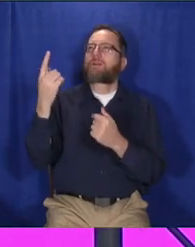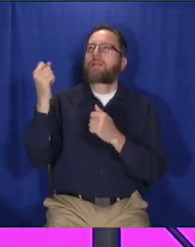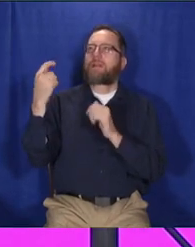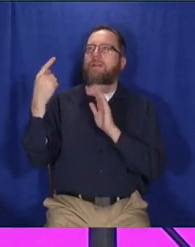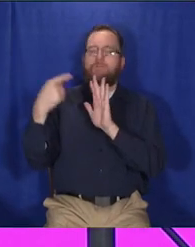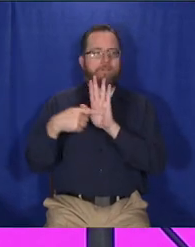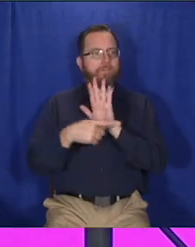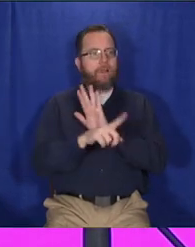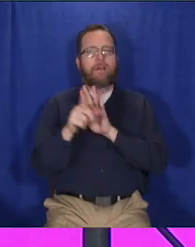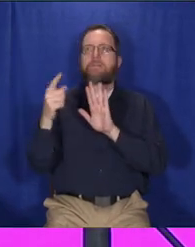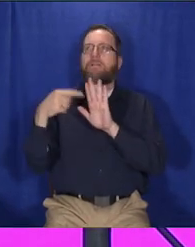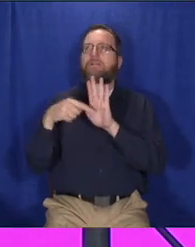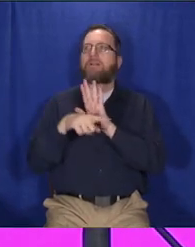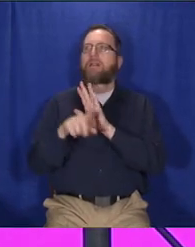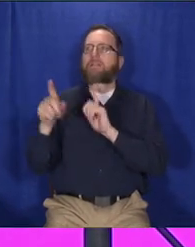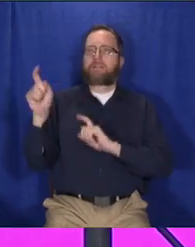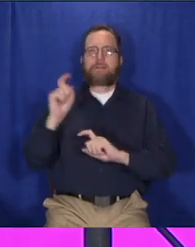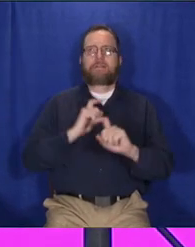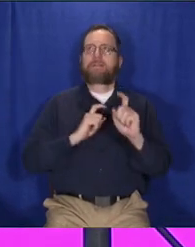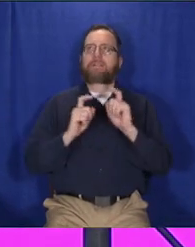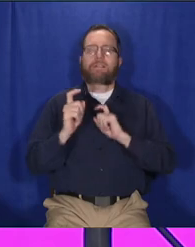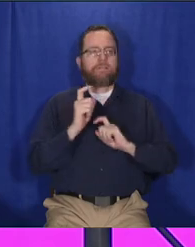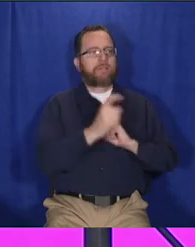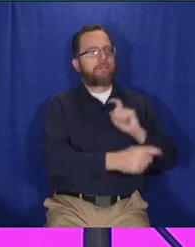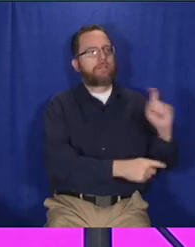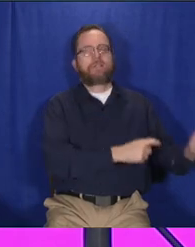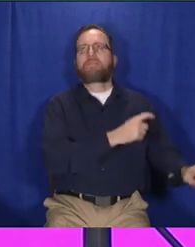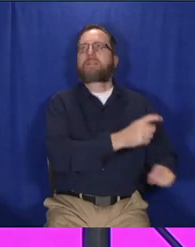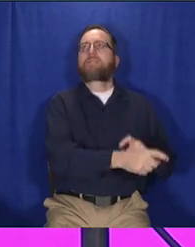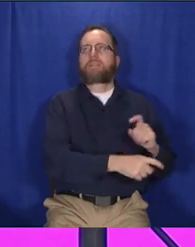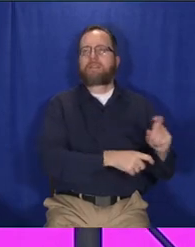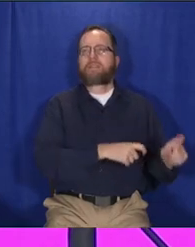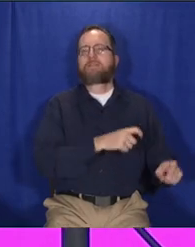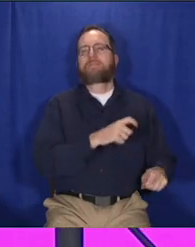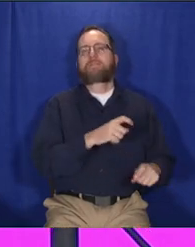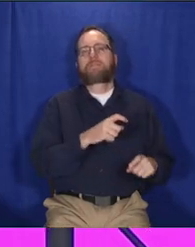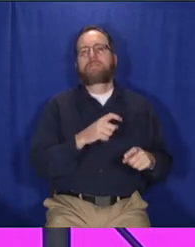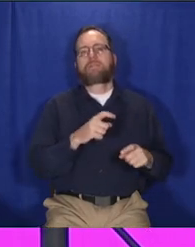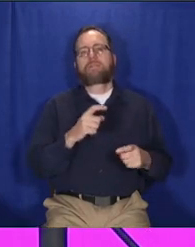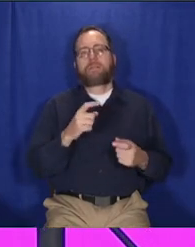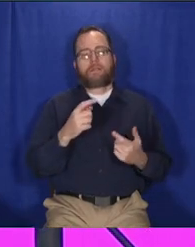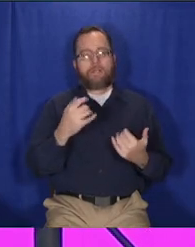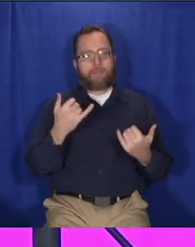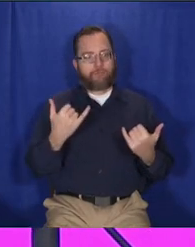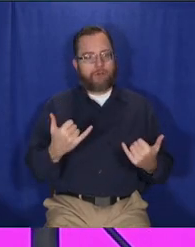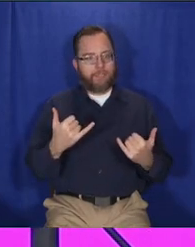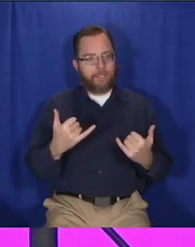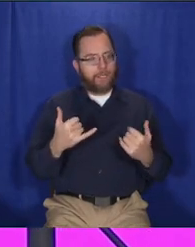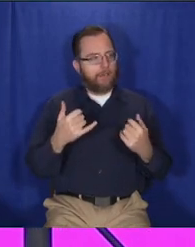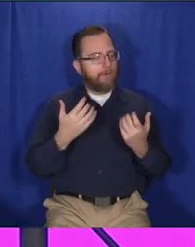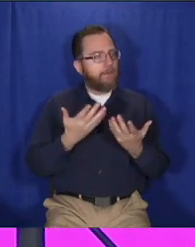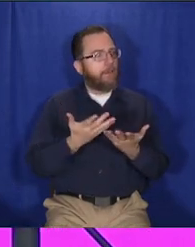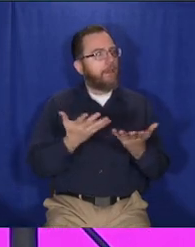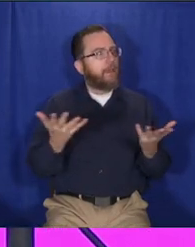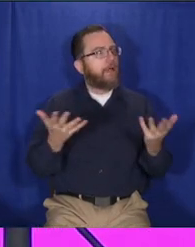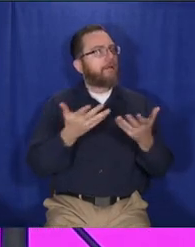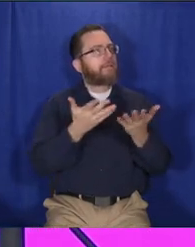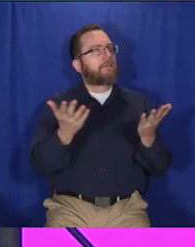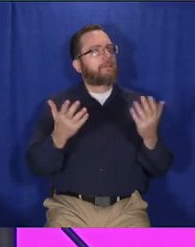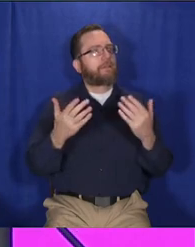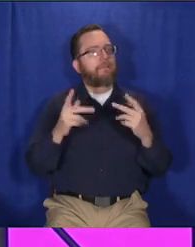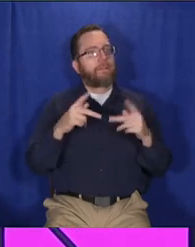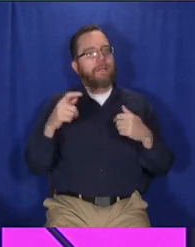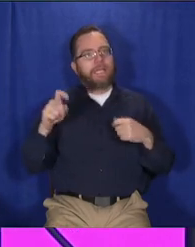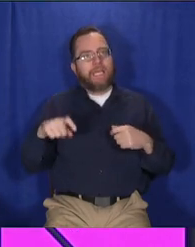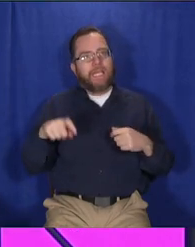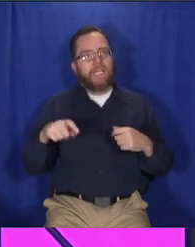that you would make us a generous people, especially in this time of scarcity when there is so much physical need around us and so